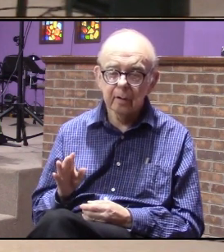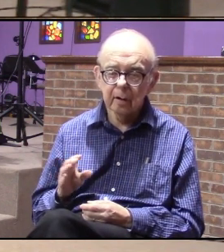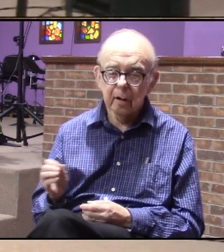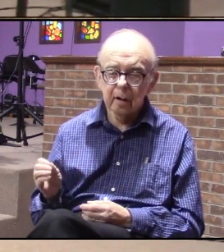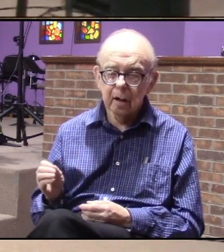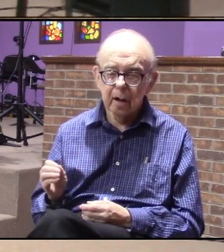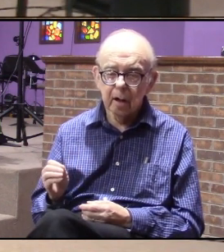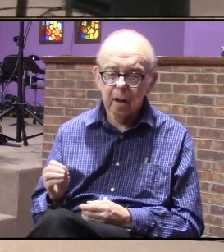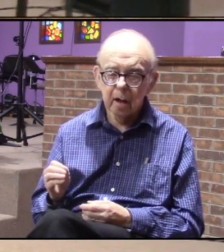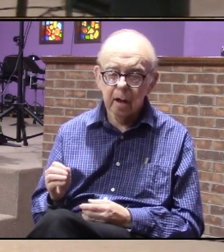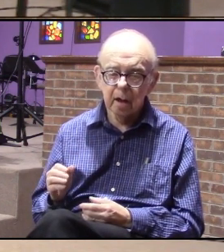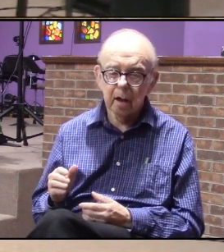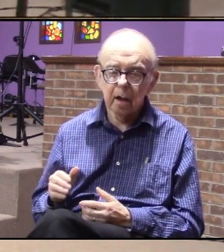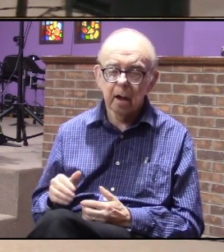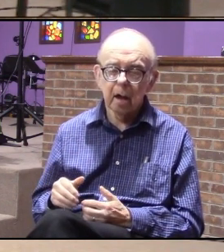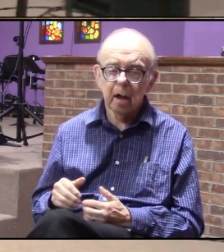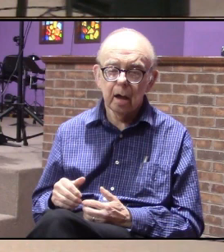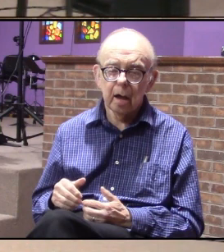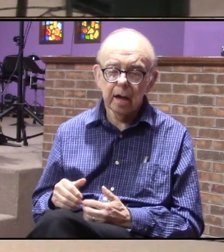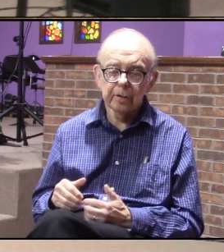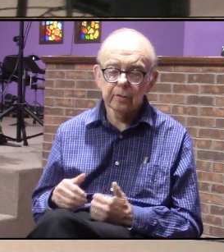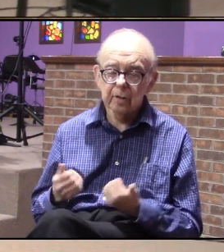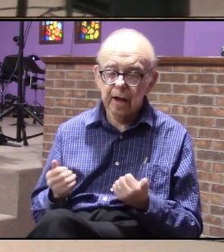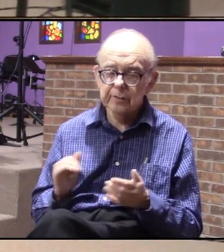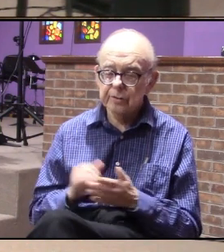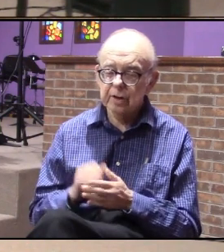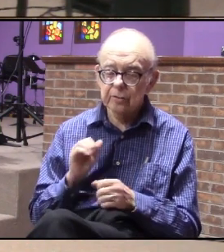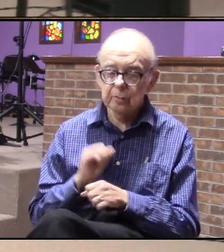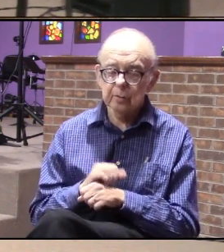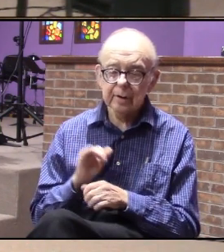In your life, you worked at that job.